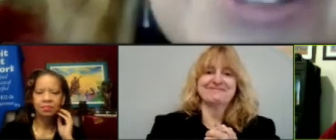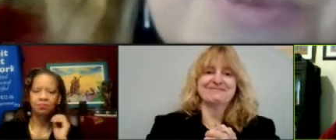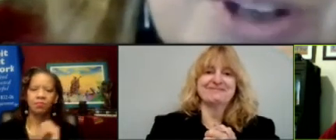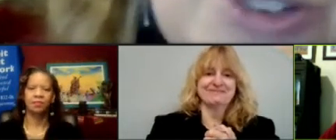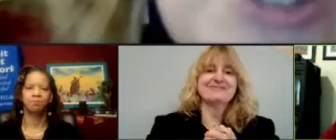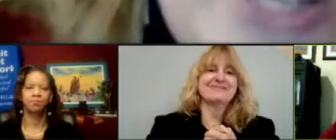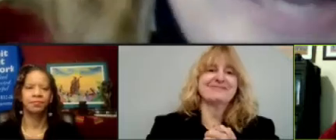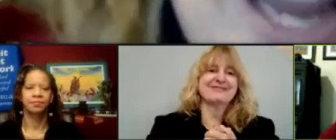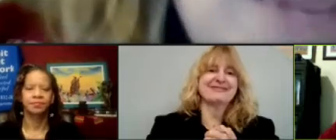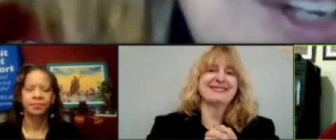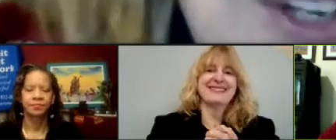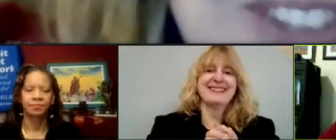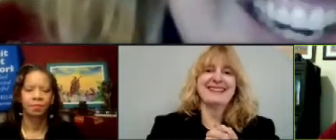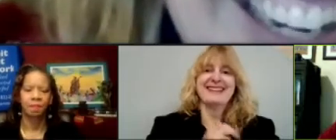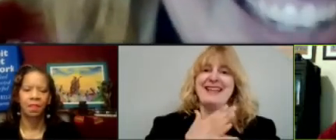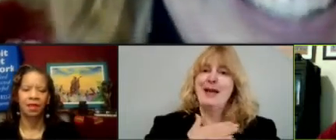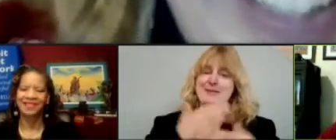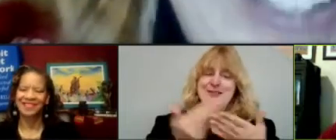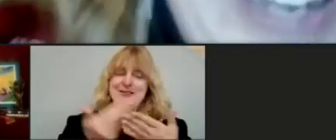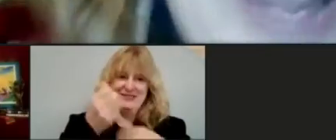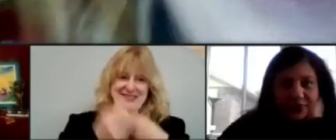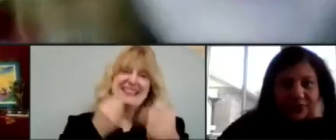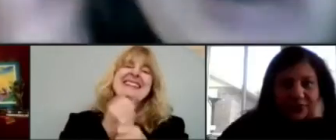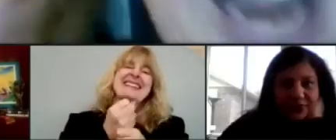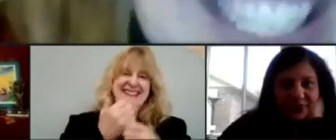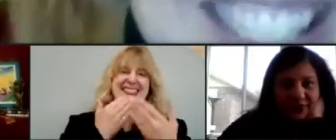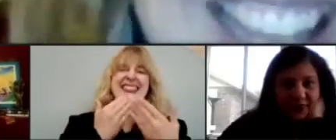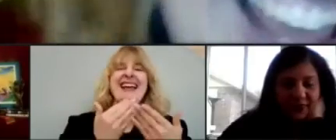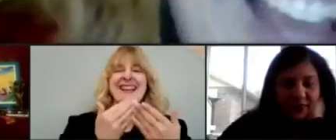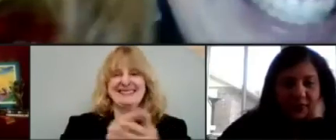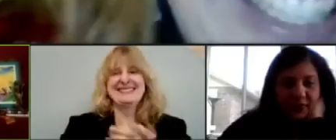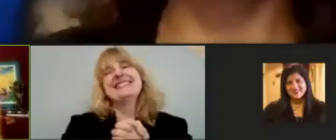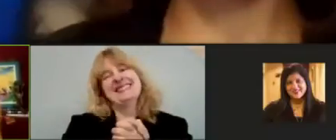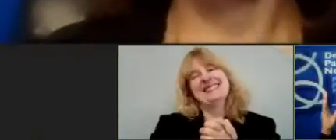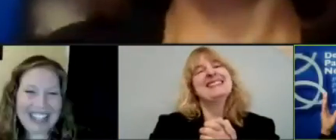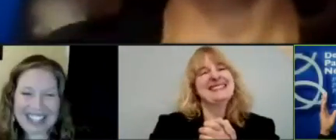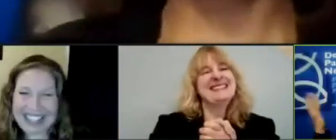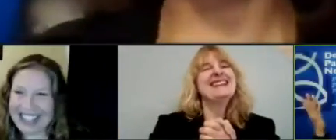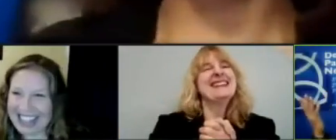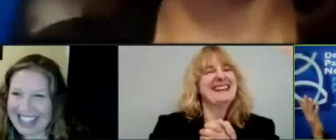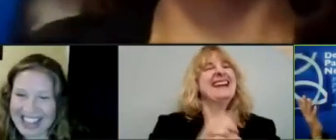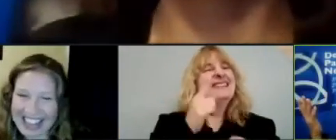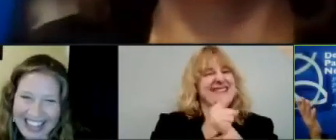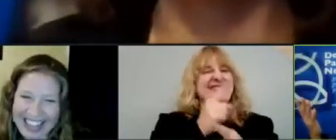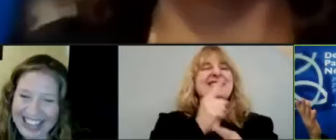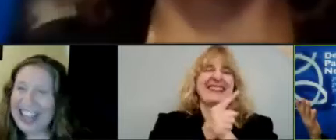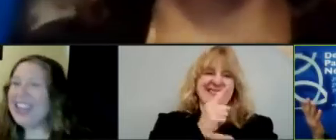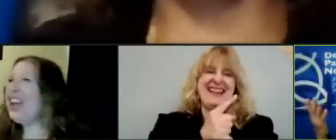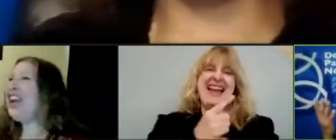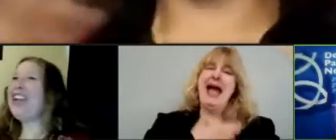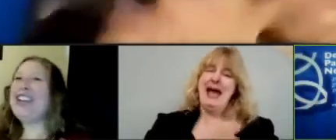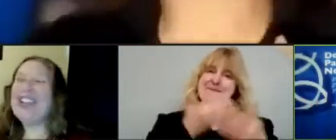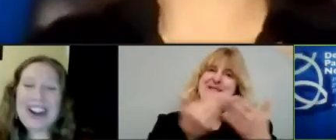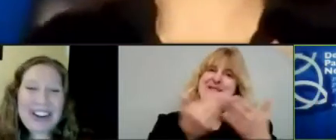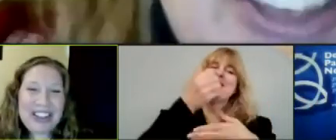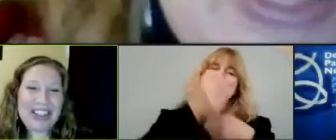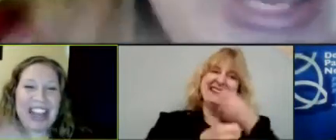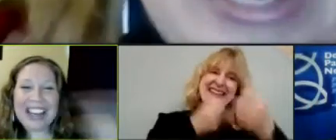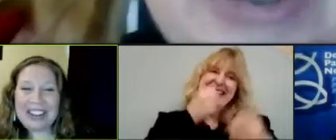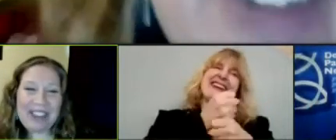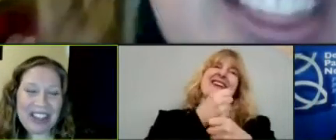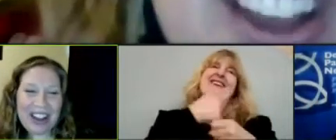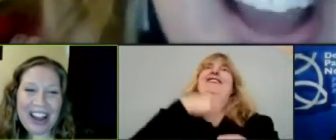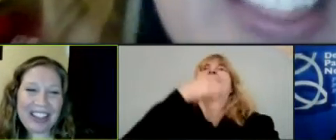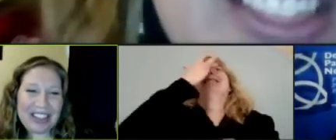Thank you so much, Julie, and Happy New Year. Forgot to say that. Oh, right. We forgot to say Happy New Year. You